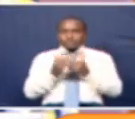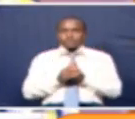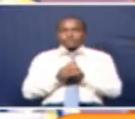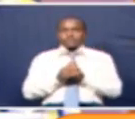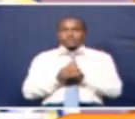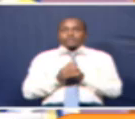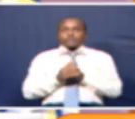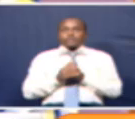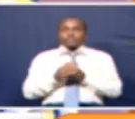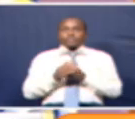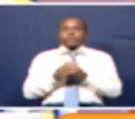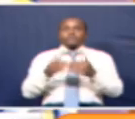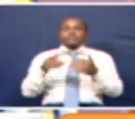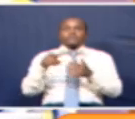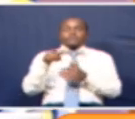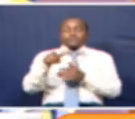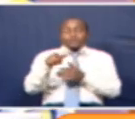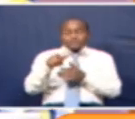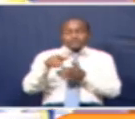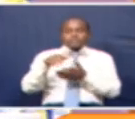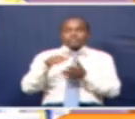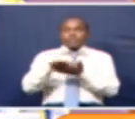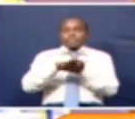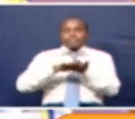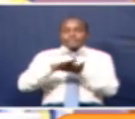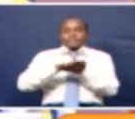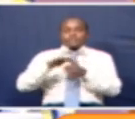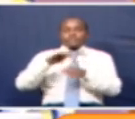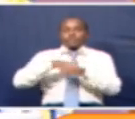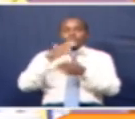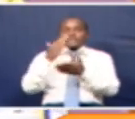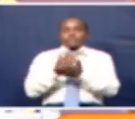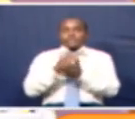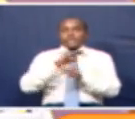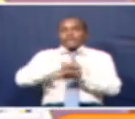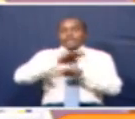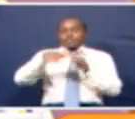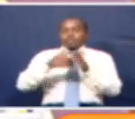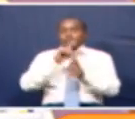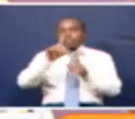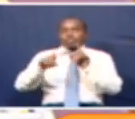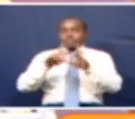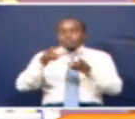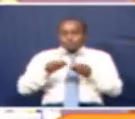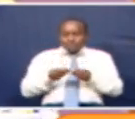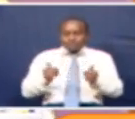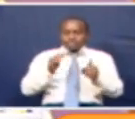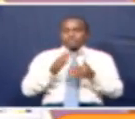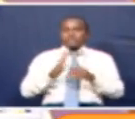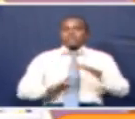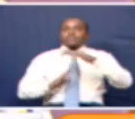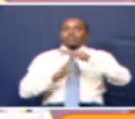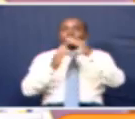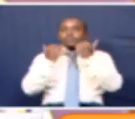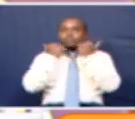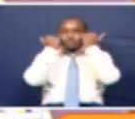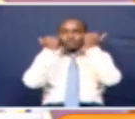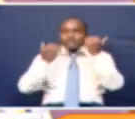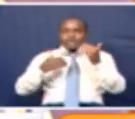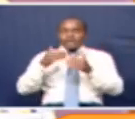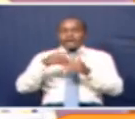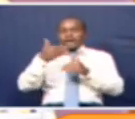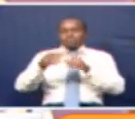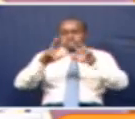dealing with were based on legitimacy. And all the questions were addressed by the Supreme Court, that having looked at all those